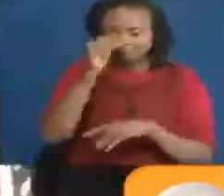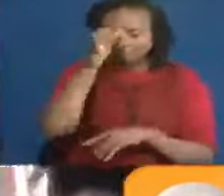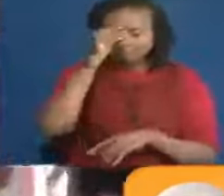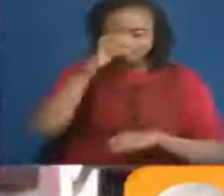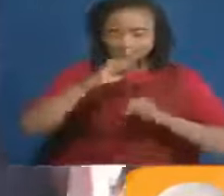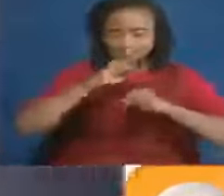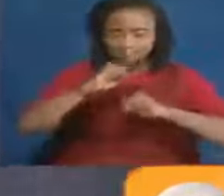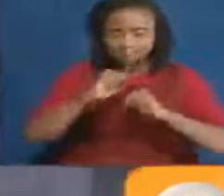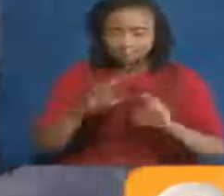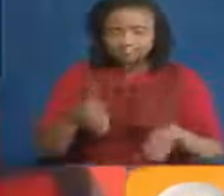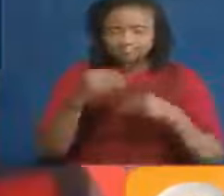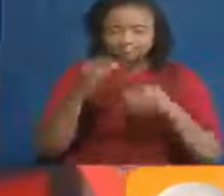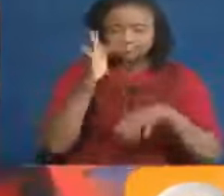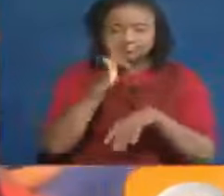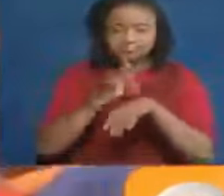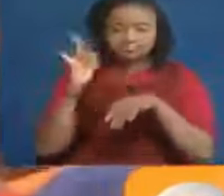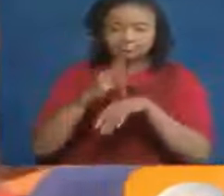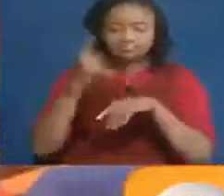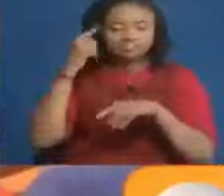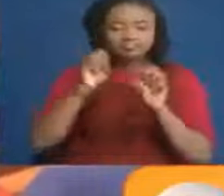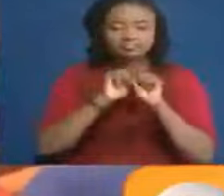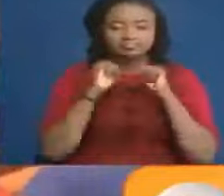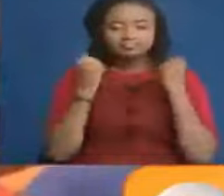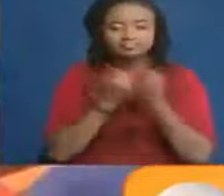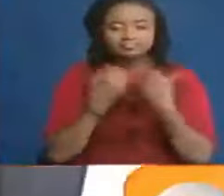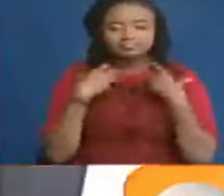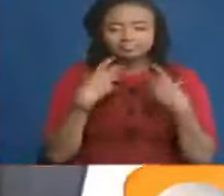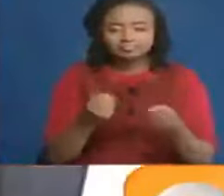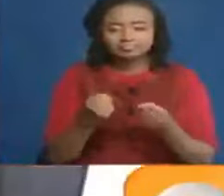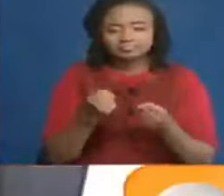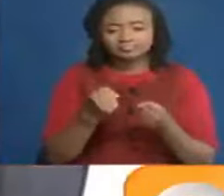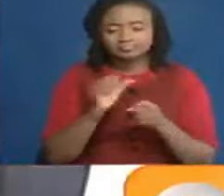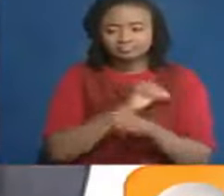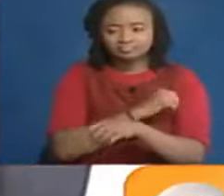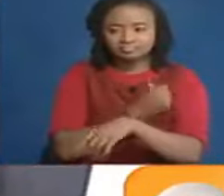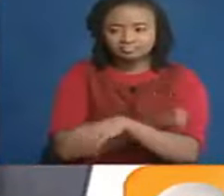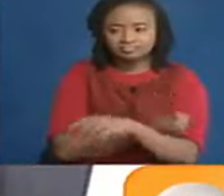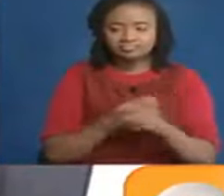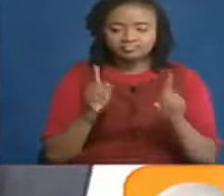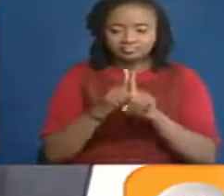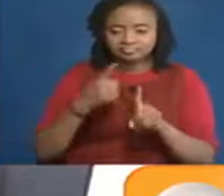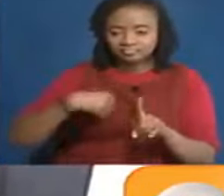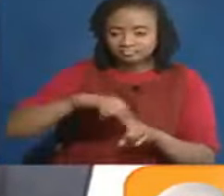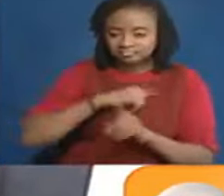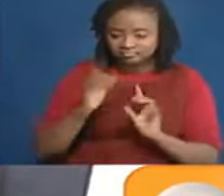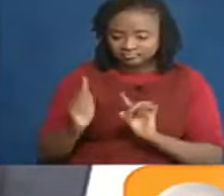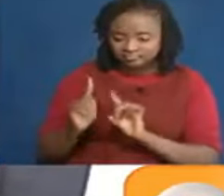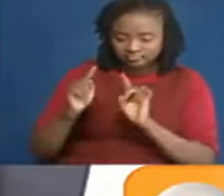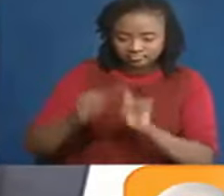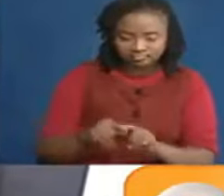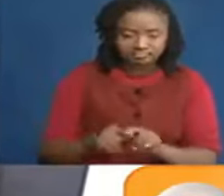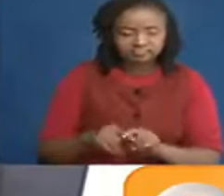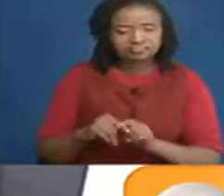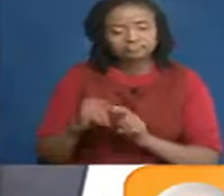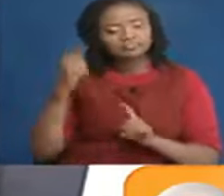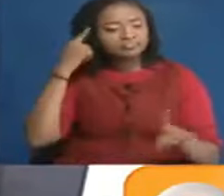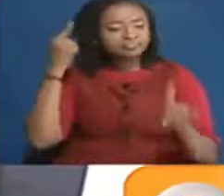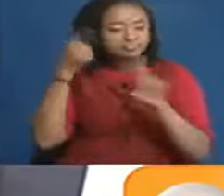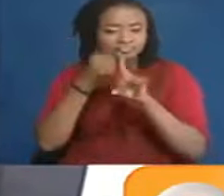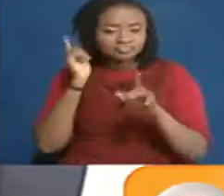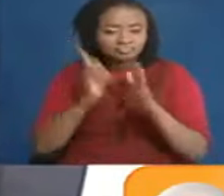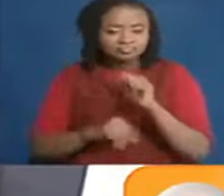offer sensitization on the Social Health Authority. And today we are here as administrators to